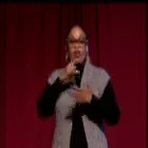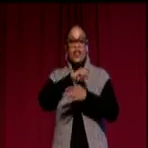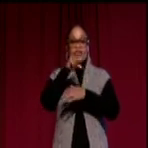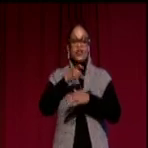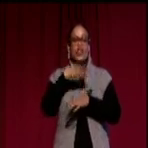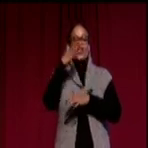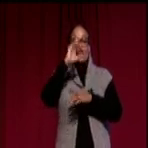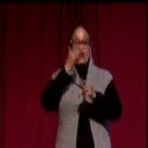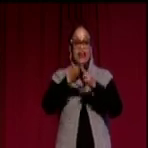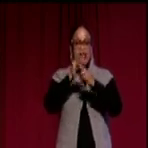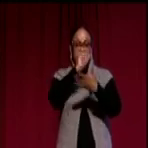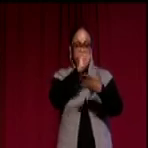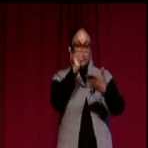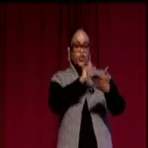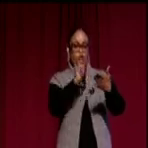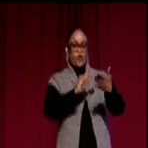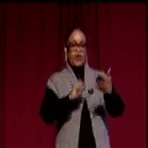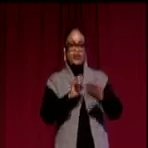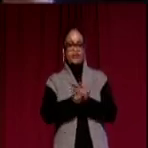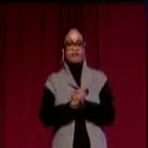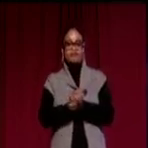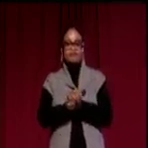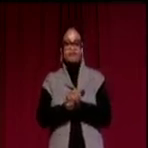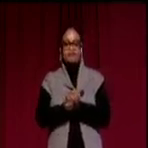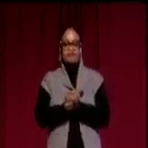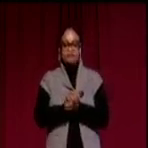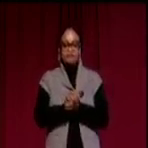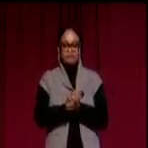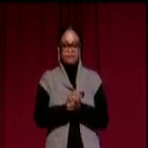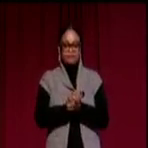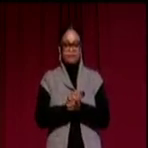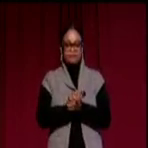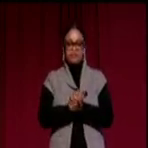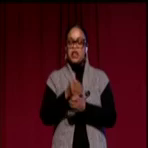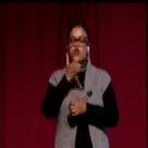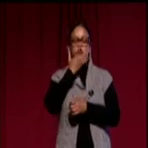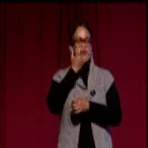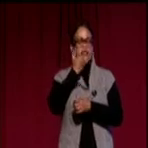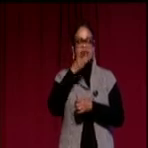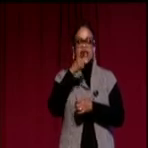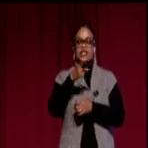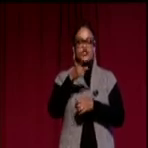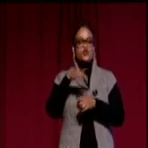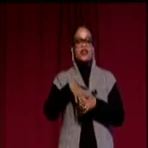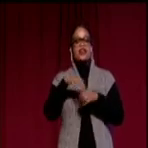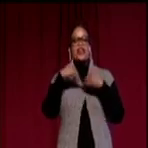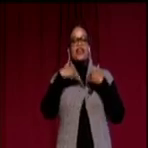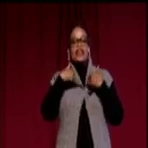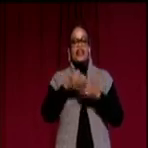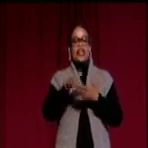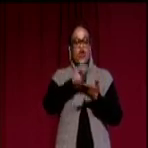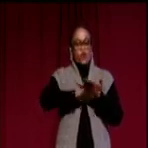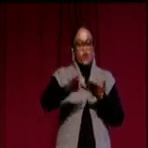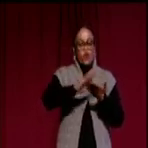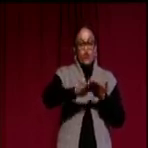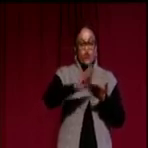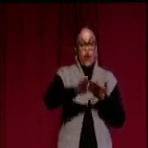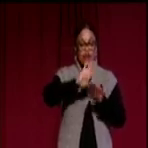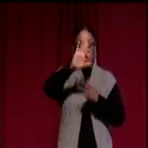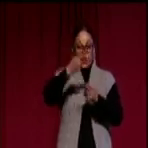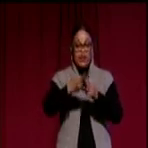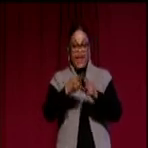Your name was just written down in the Lamb's Book of Life. And no mistake that you can make can bring that name off of that